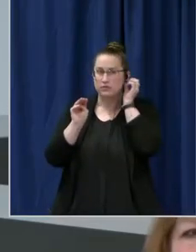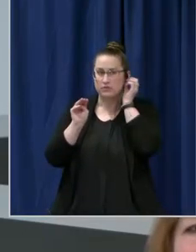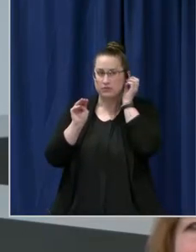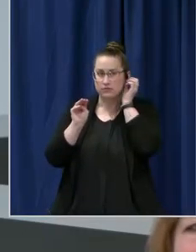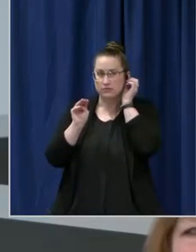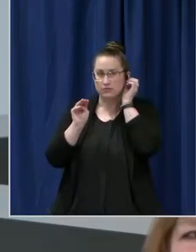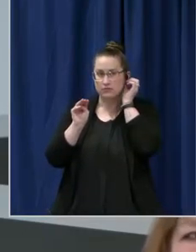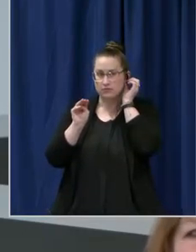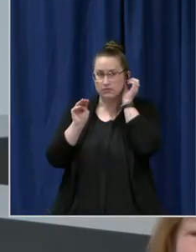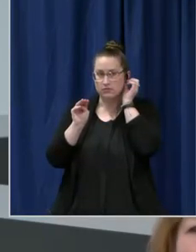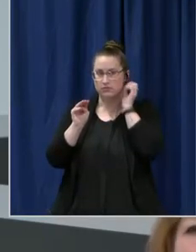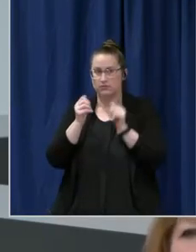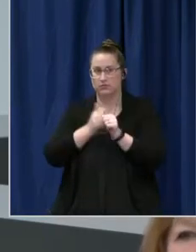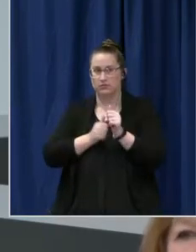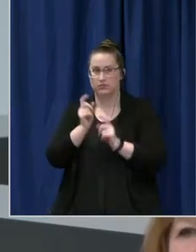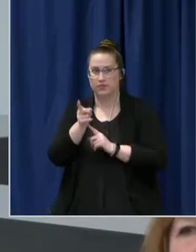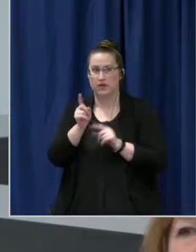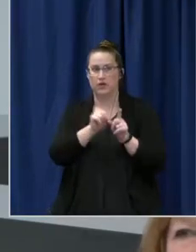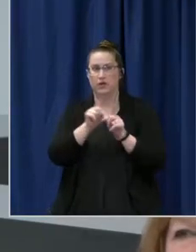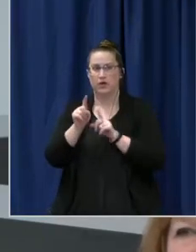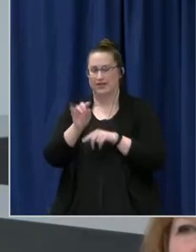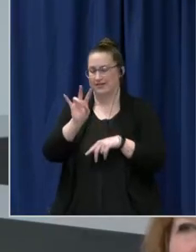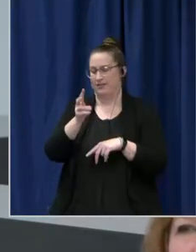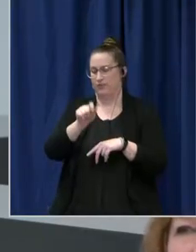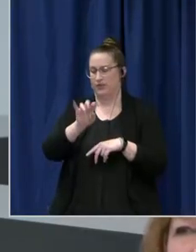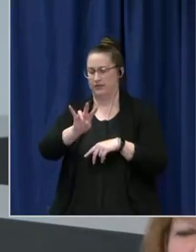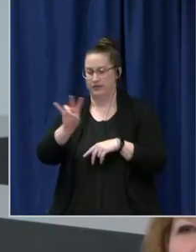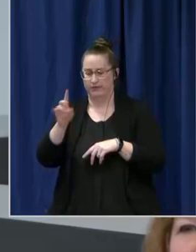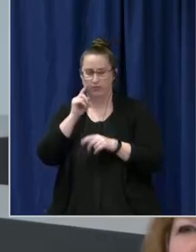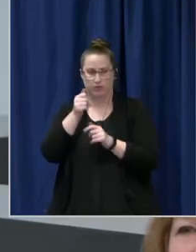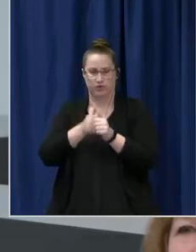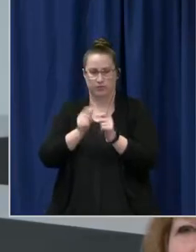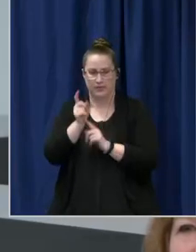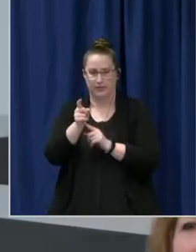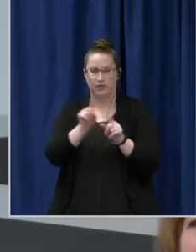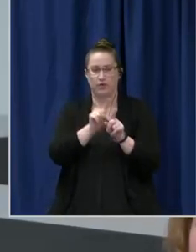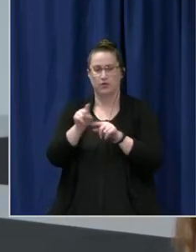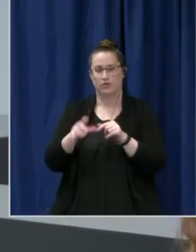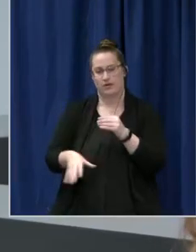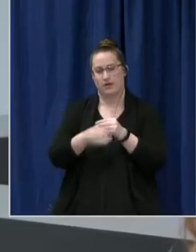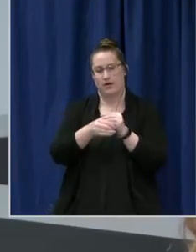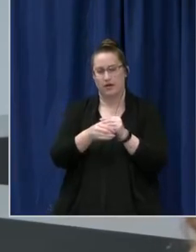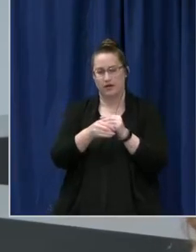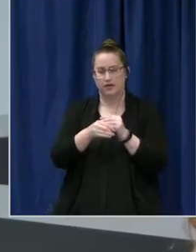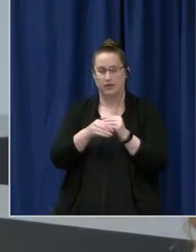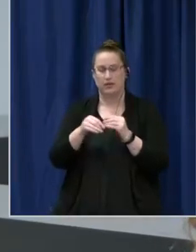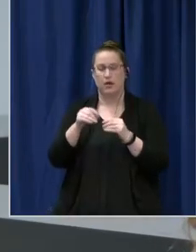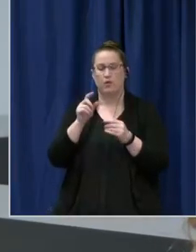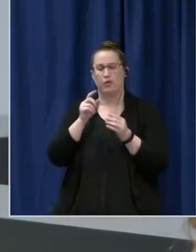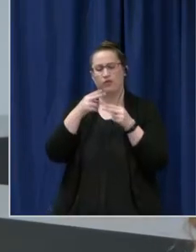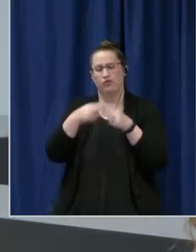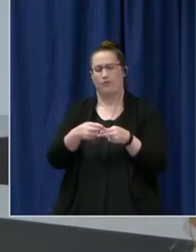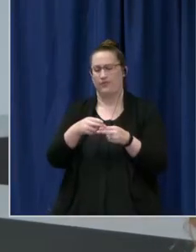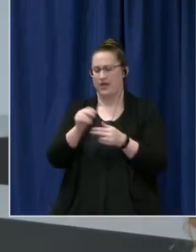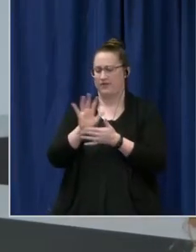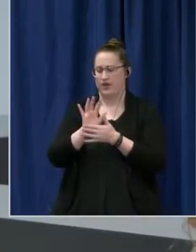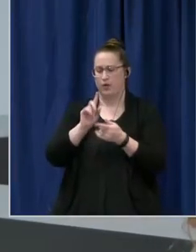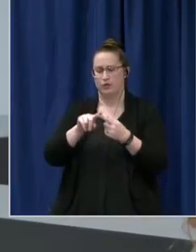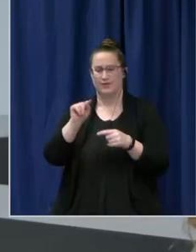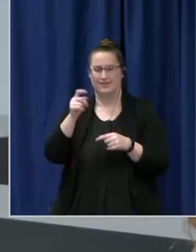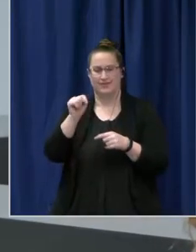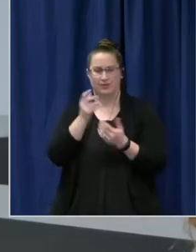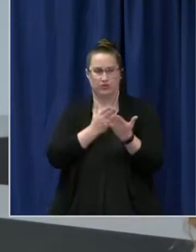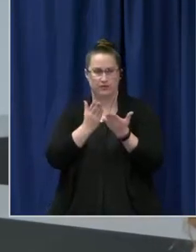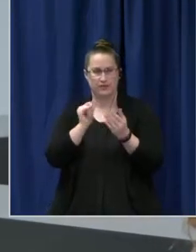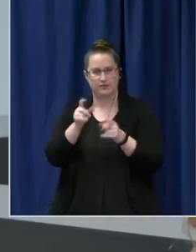also adopted a new add-on compensation for the provision of what we called video to text service, which